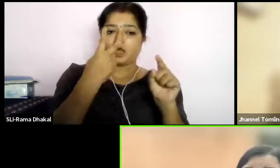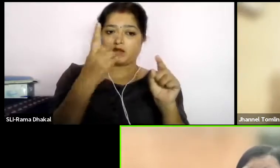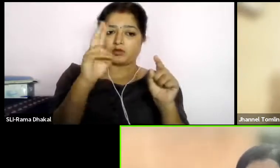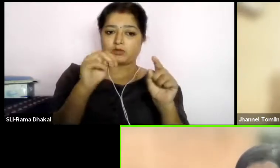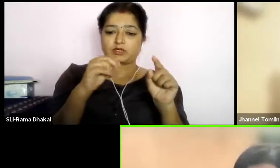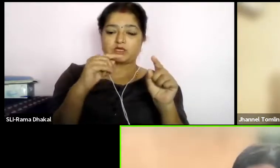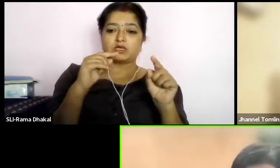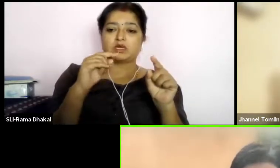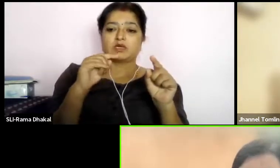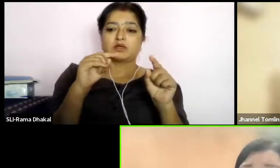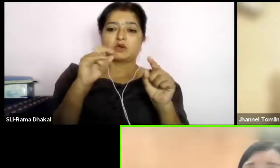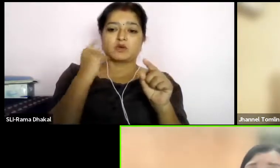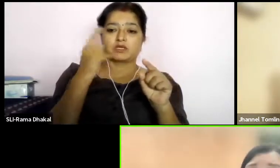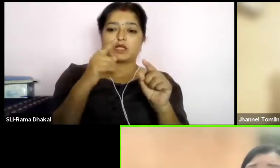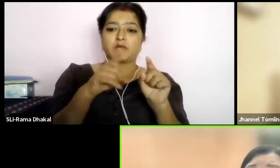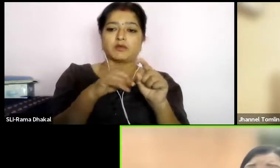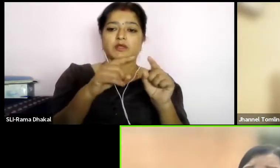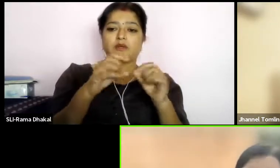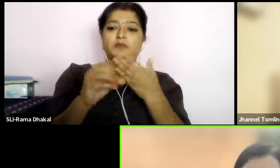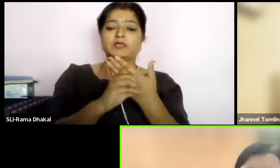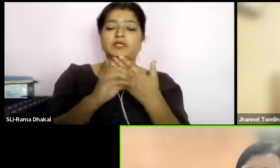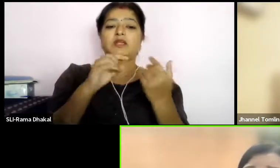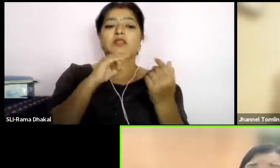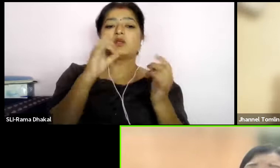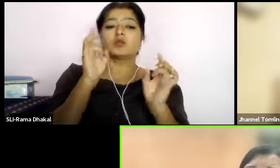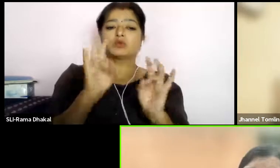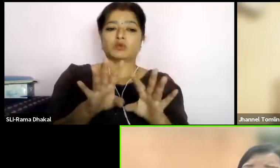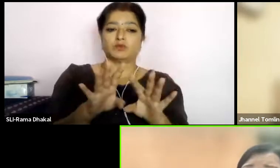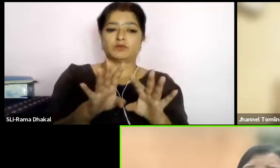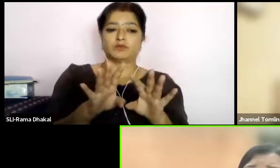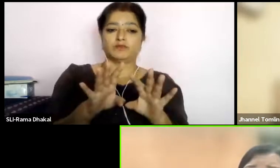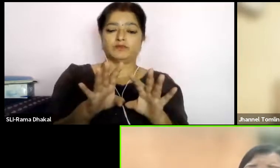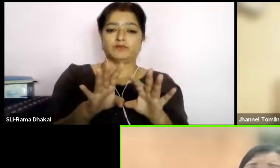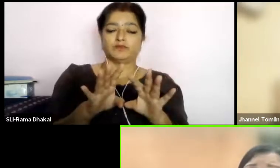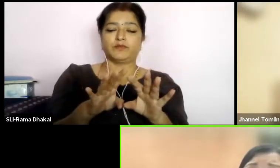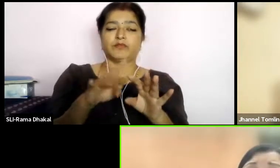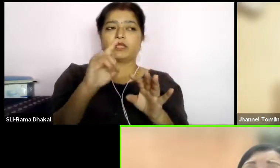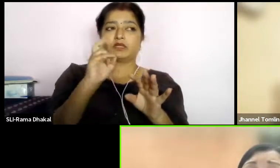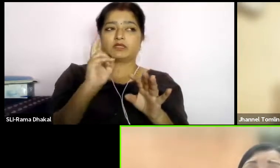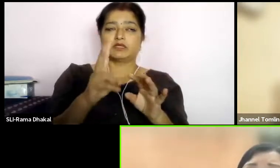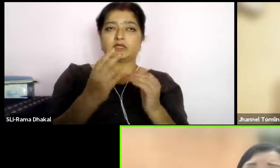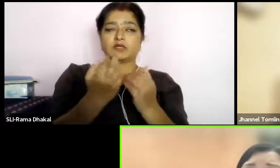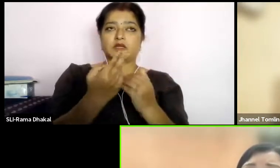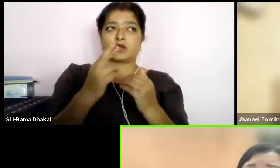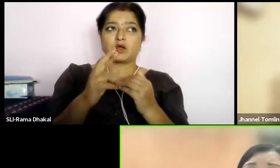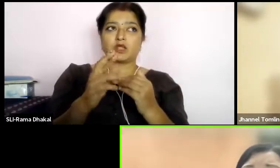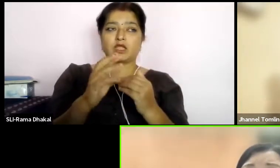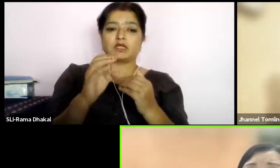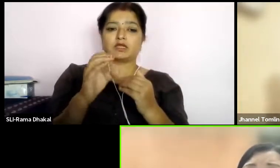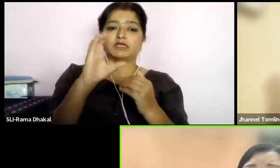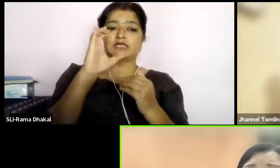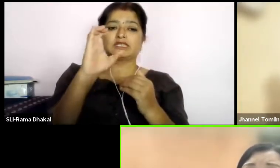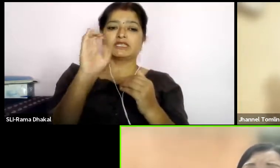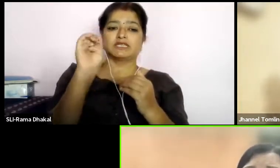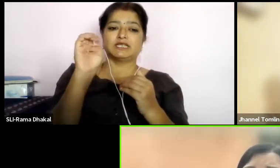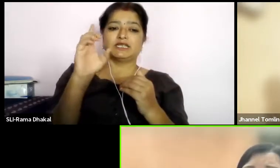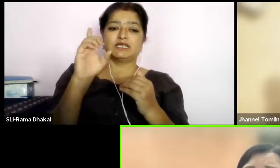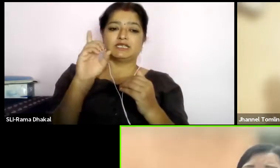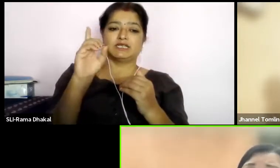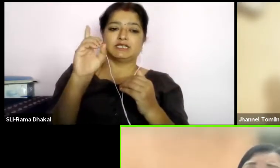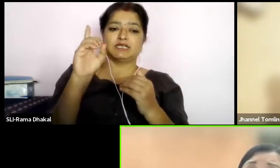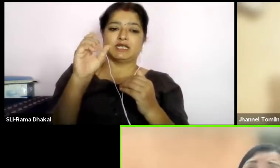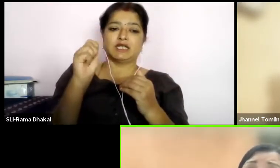the UNGA, the CEDAW, the CRPD has to be framed in an intersectional